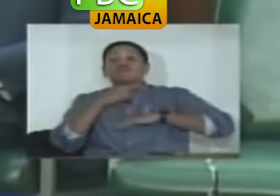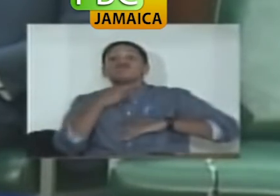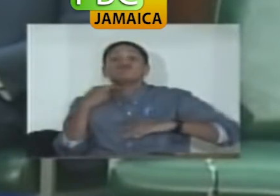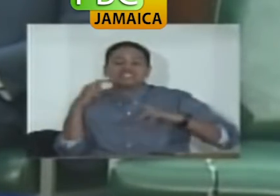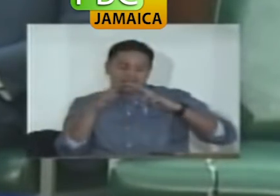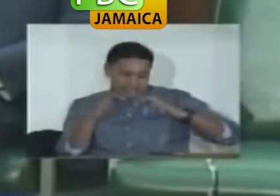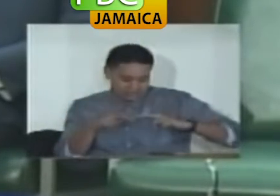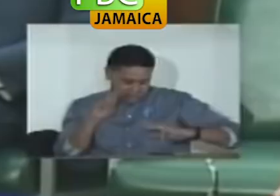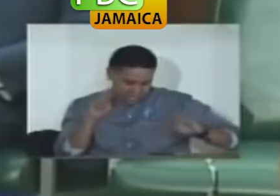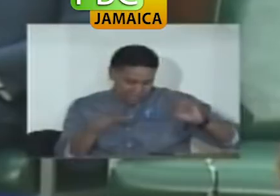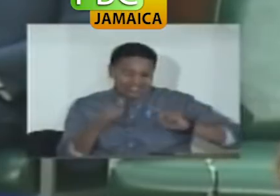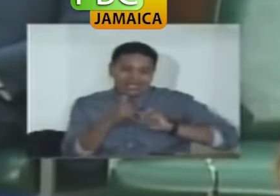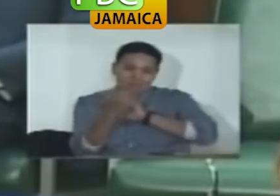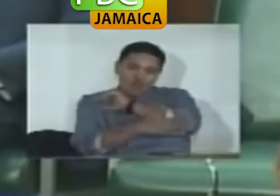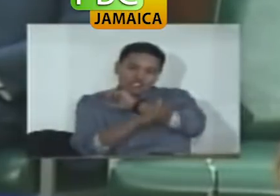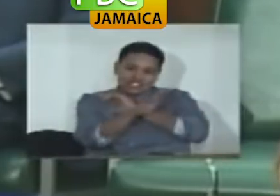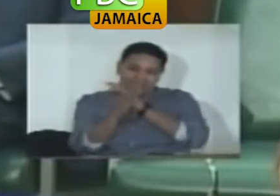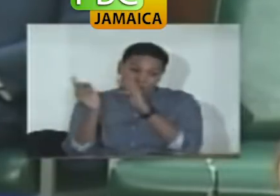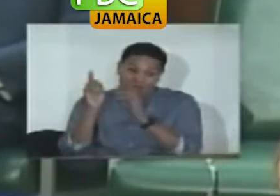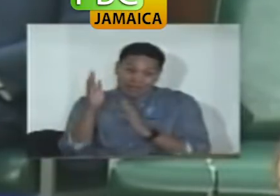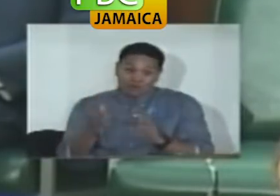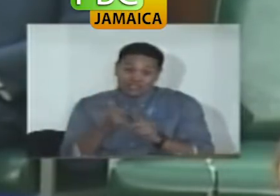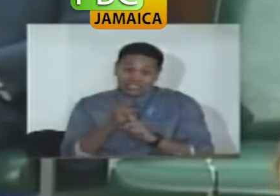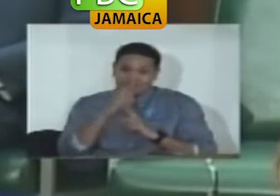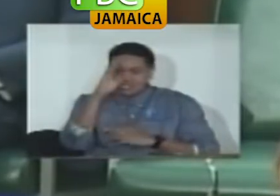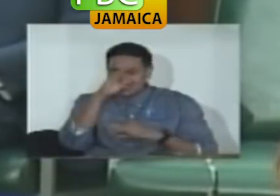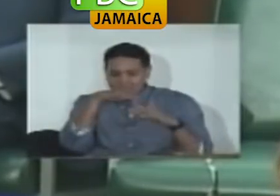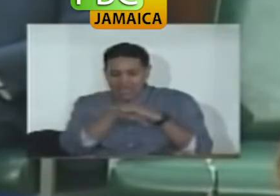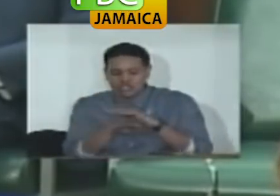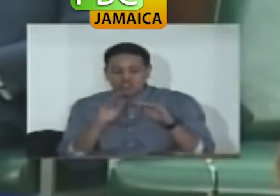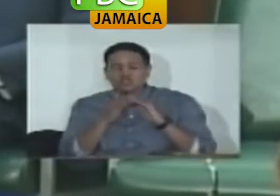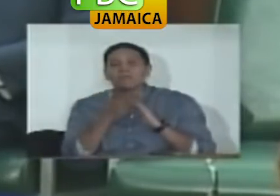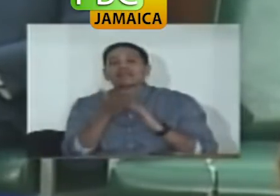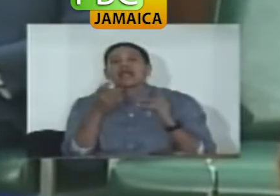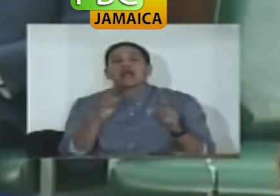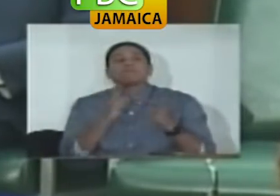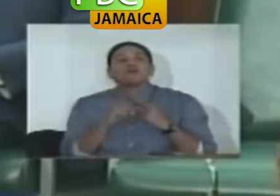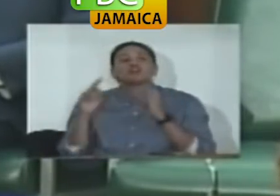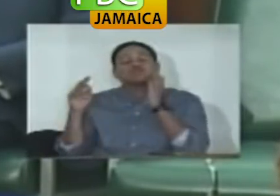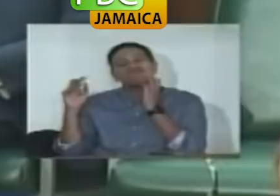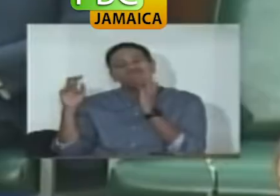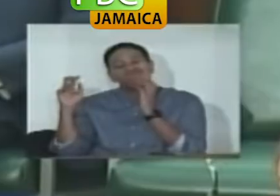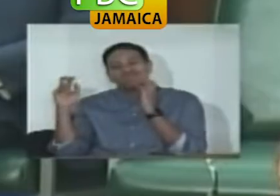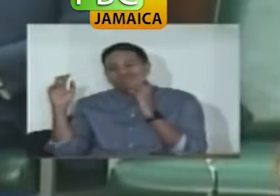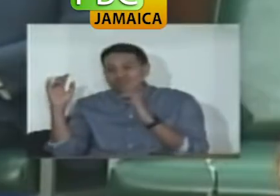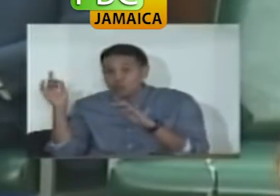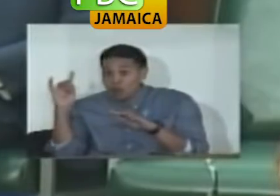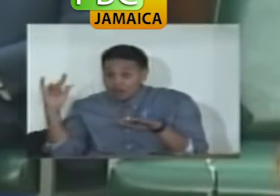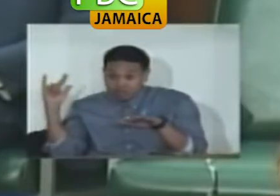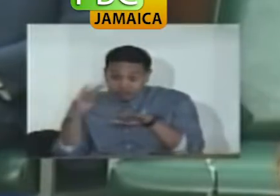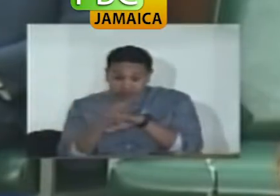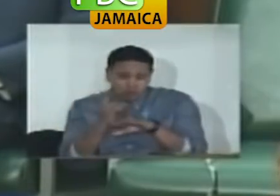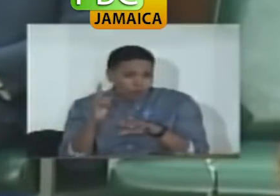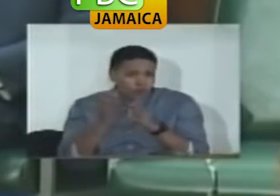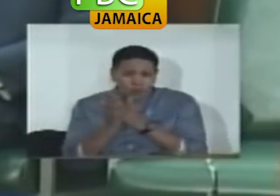assessment of the countries from which persons are seeking to enter Jamaica and the travel routes which they will take, we